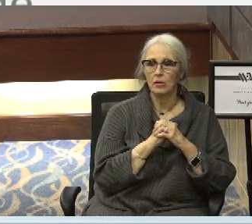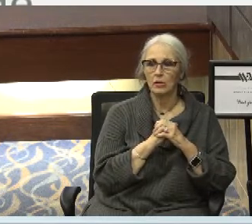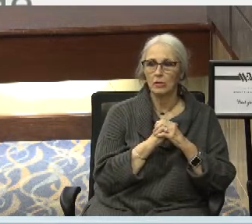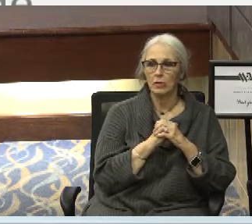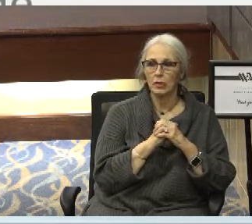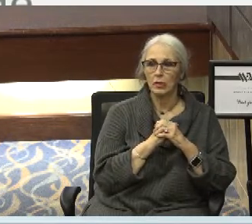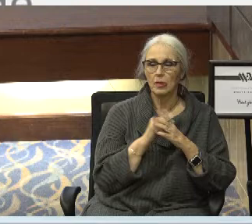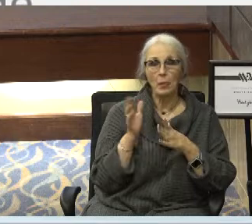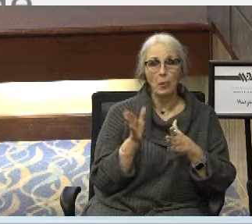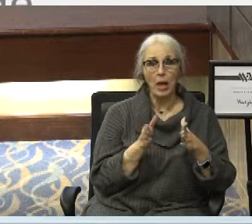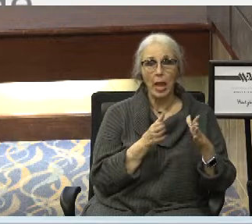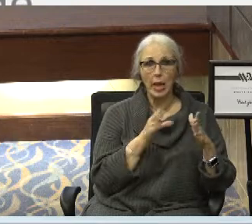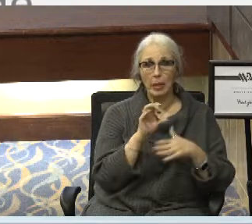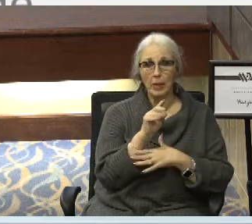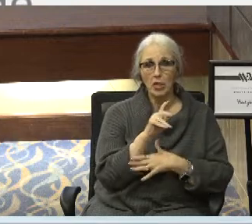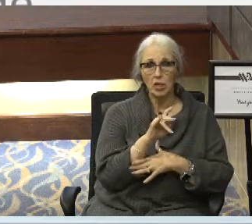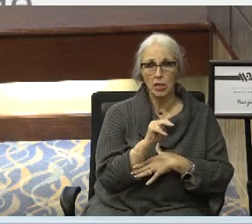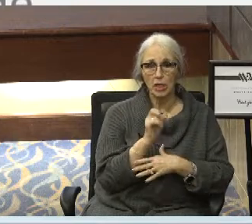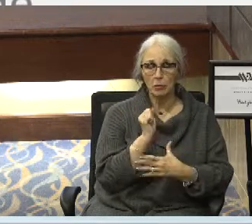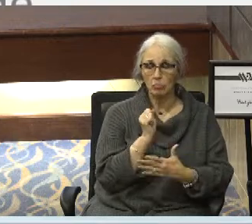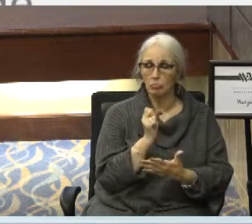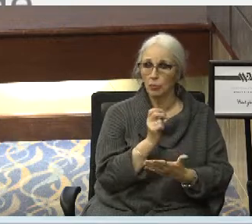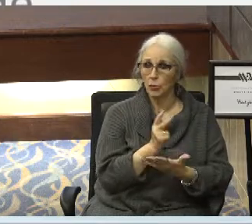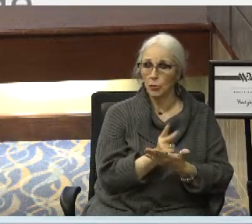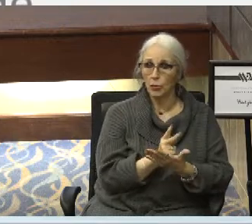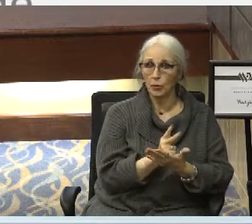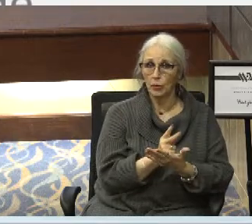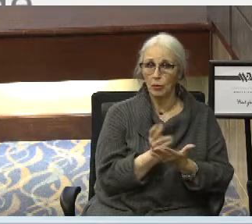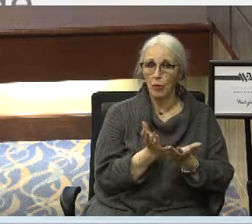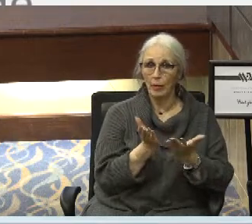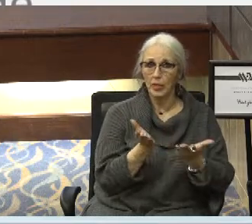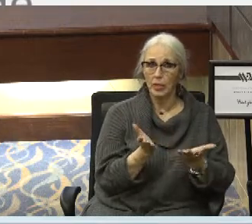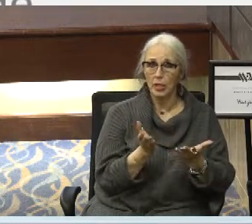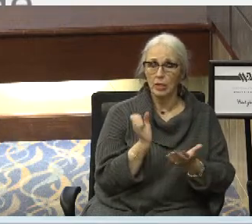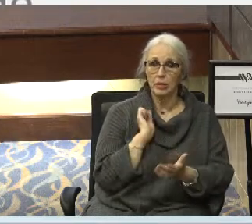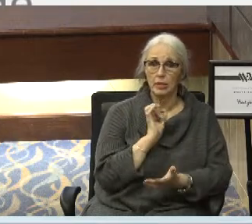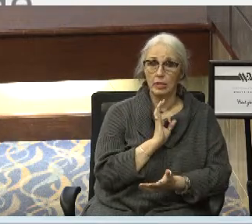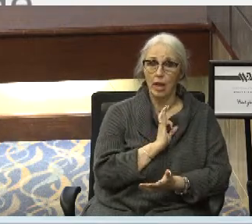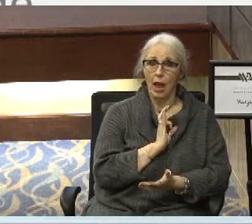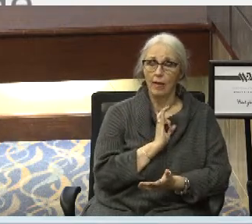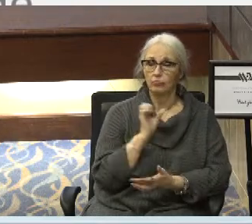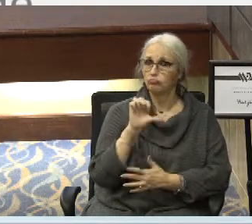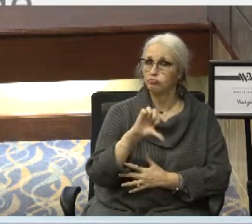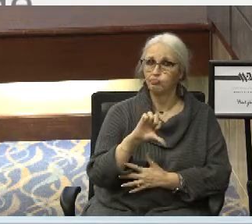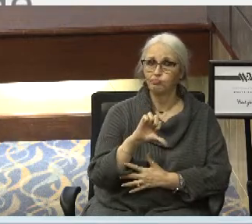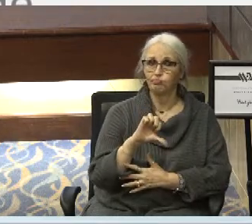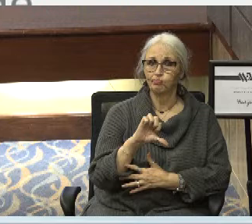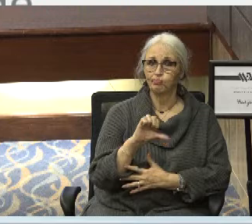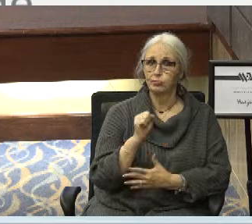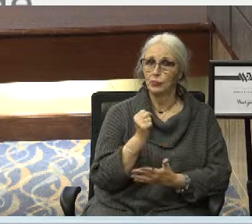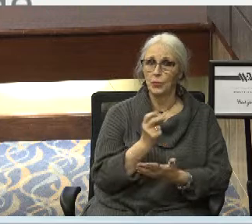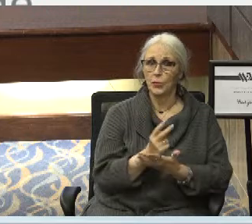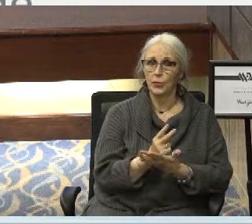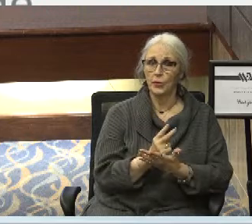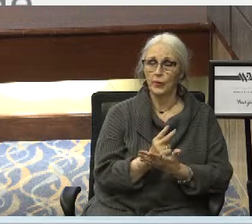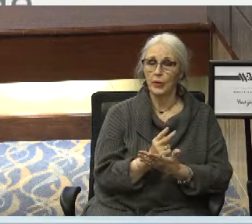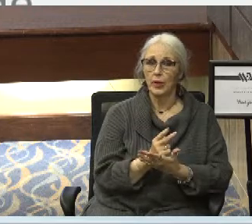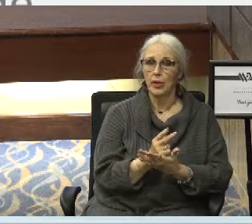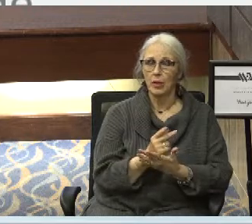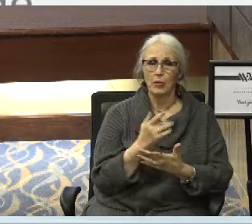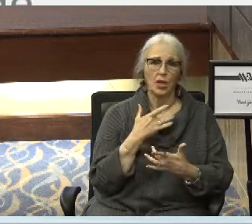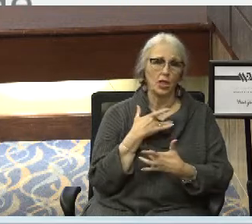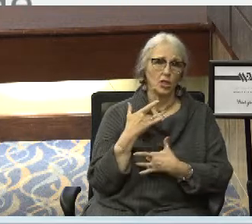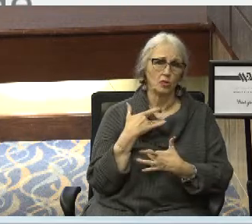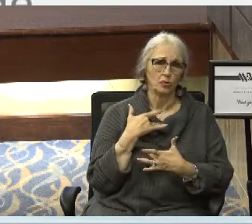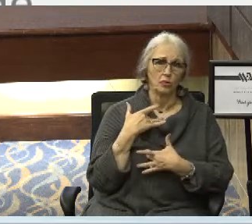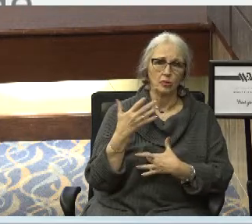The Plan Commission did recommend approval on this one. Staff had recommended disapproval just because of the concern